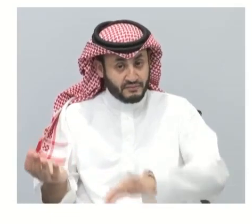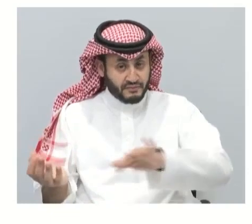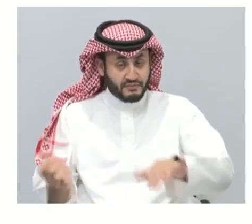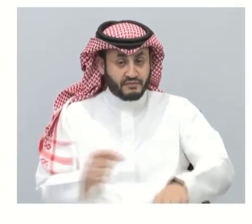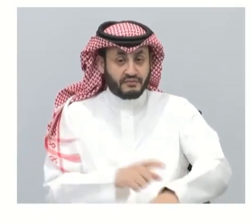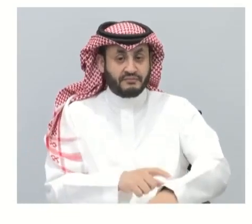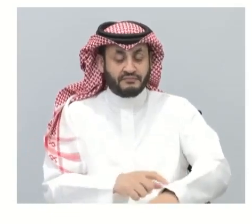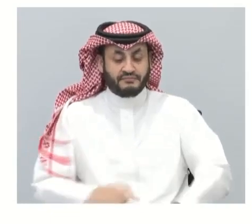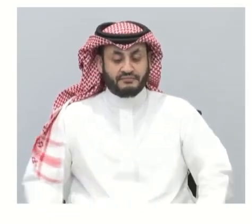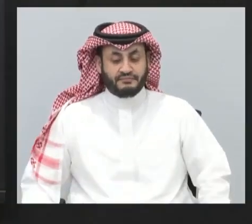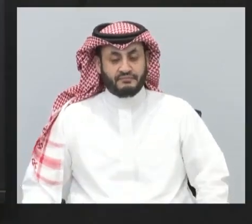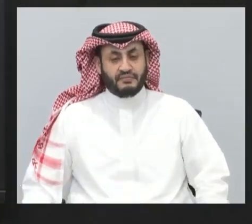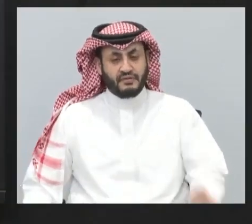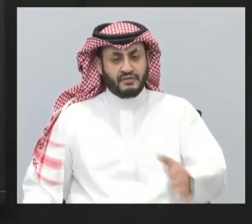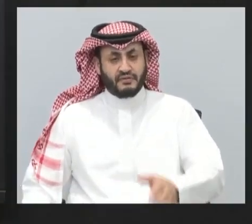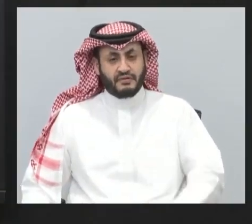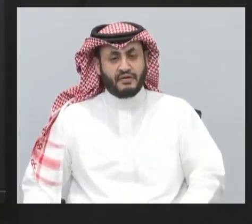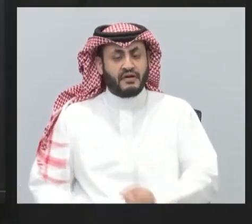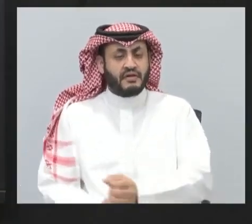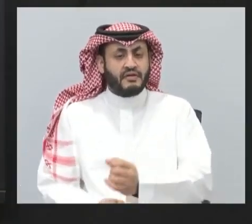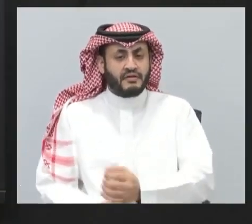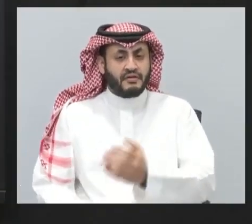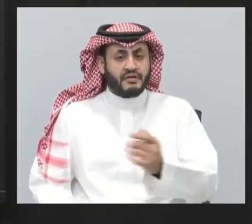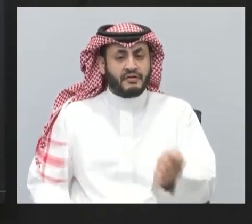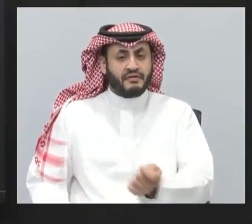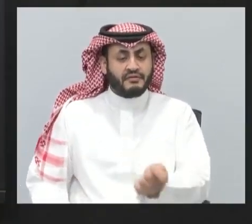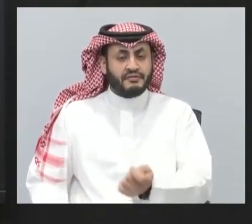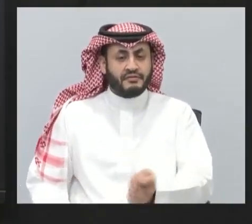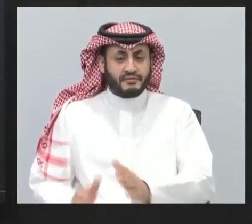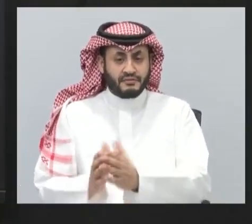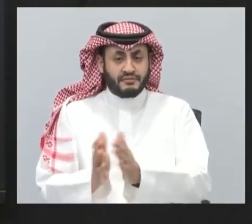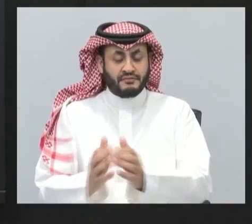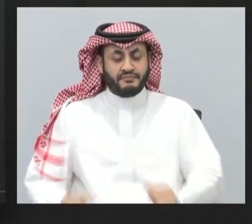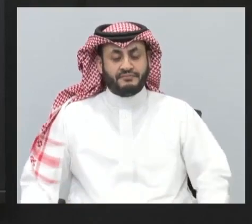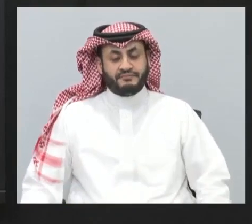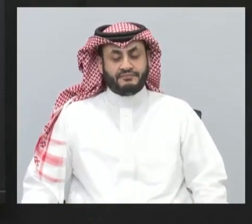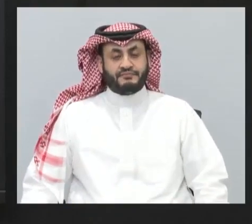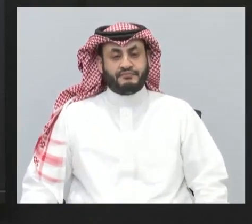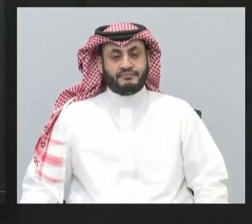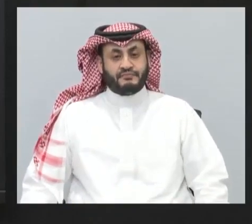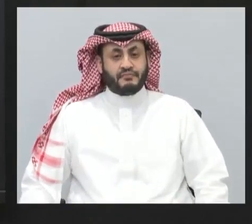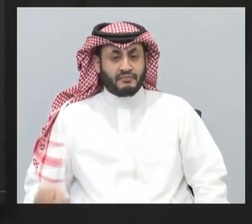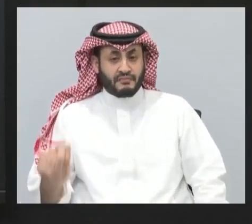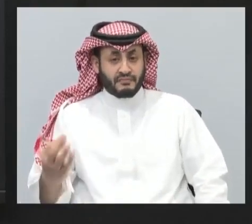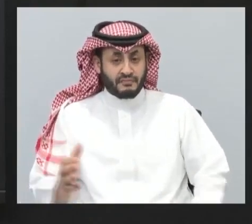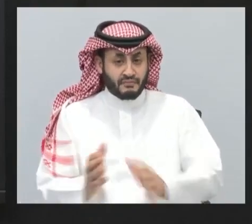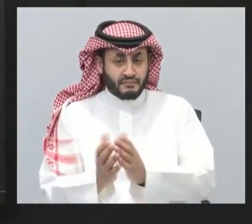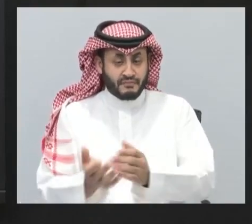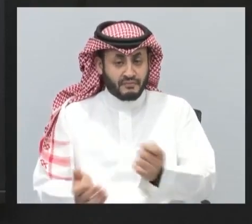who writes books, an author, a writer. Here I will say, how many books have you